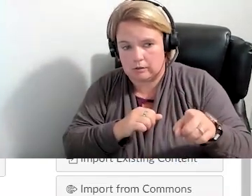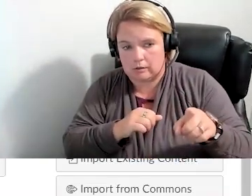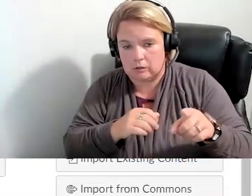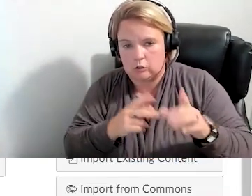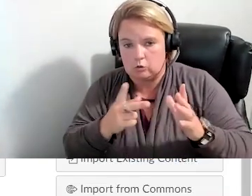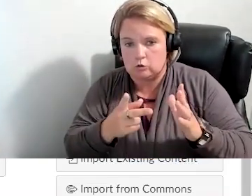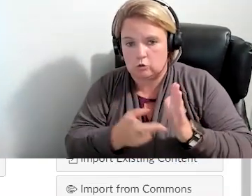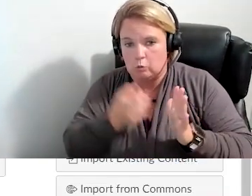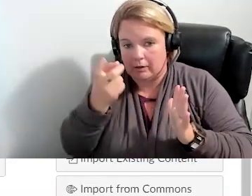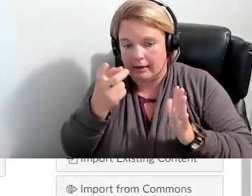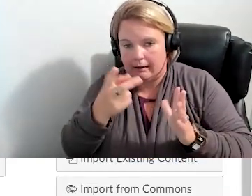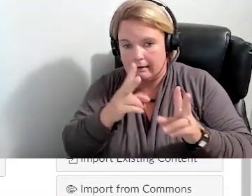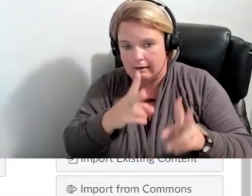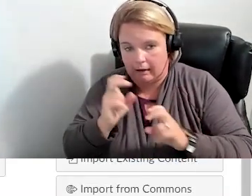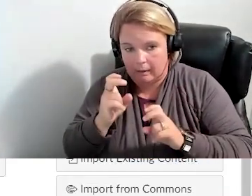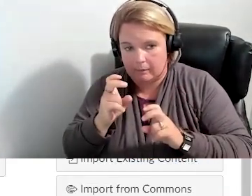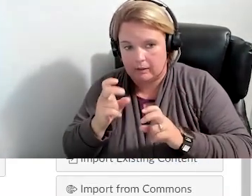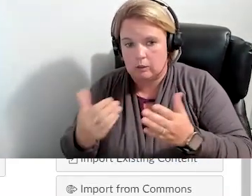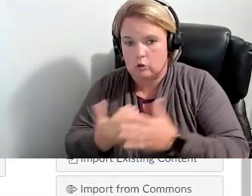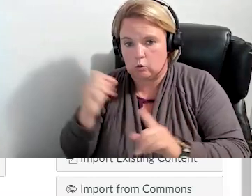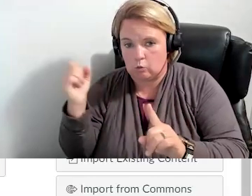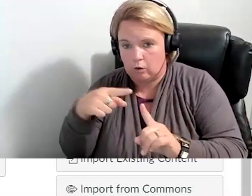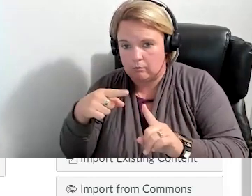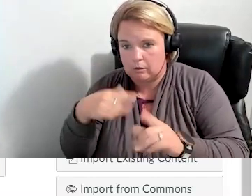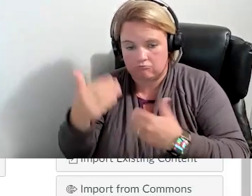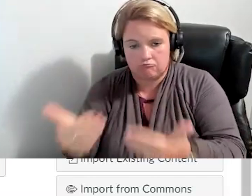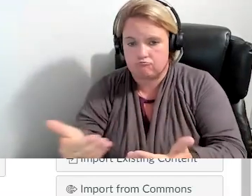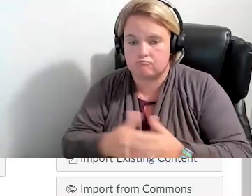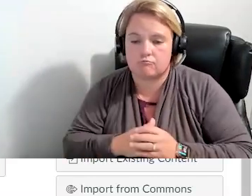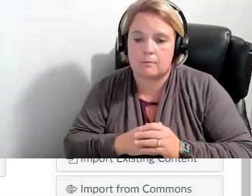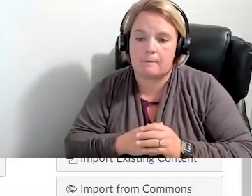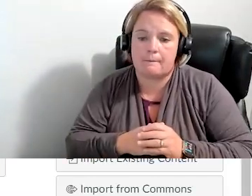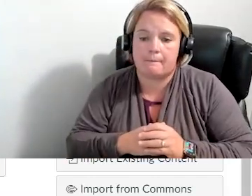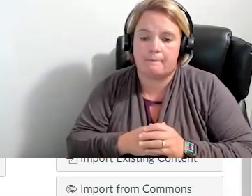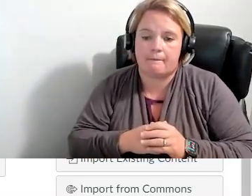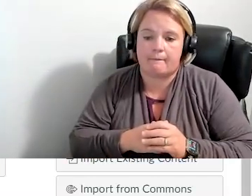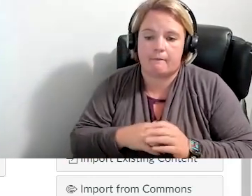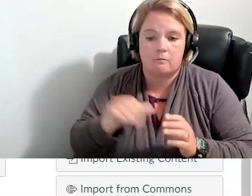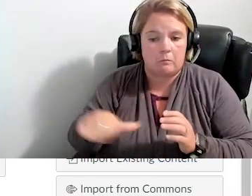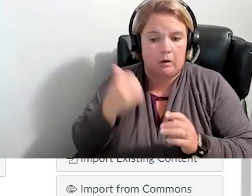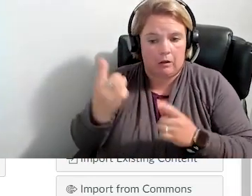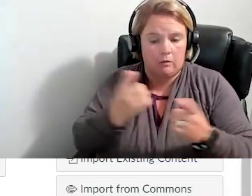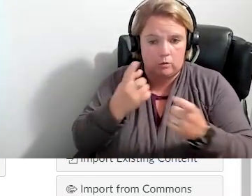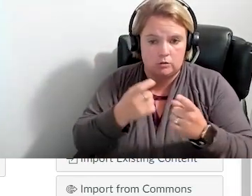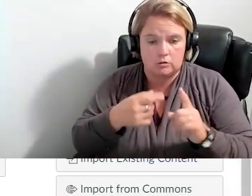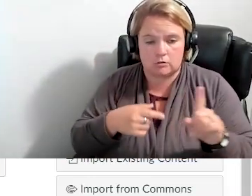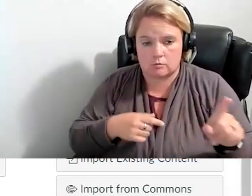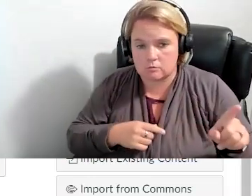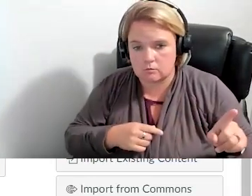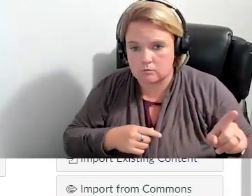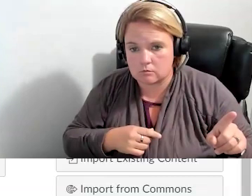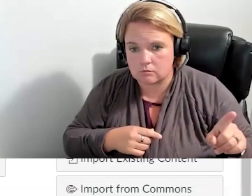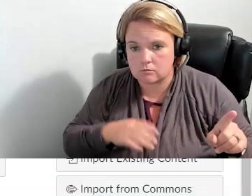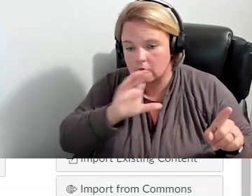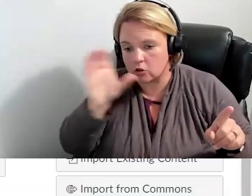duplicate it, put in your new prompt, and you're good to go. So, any other questions? Yeah. Another one on Zoom. Someone said,